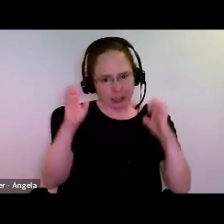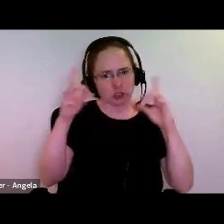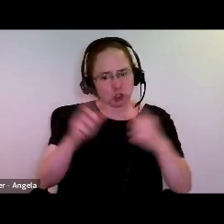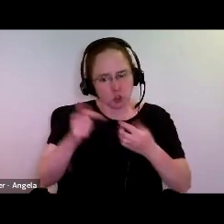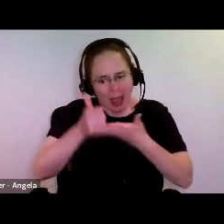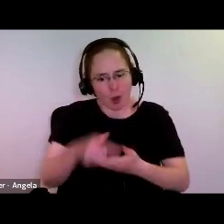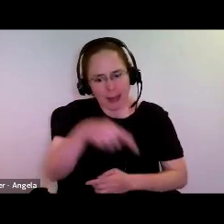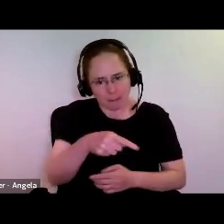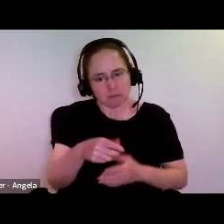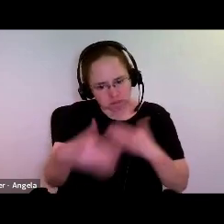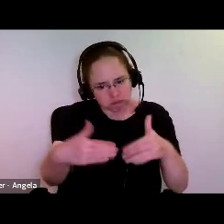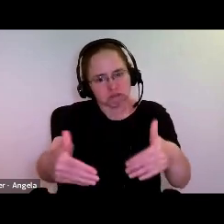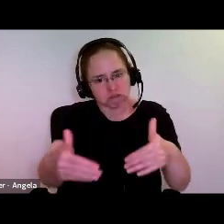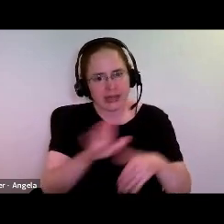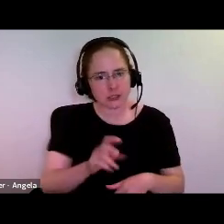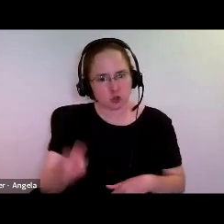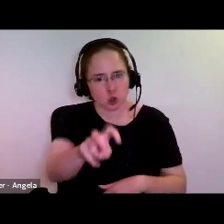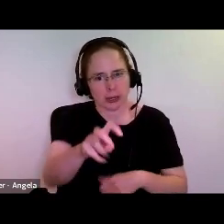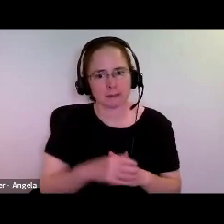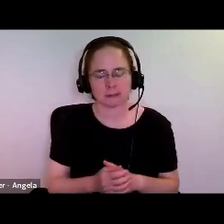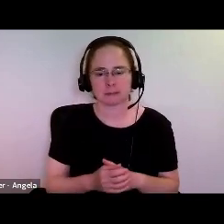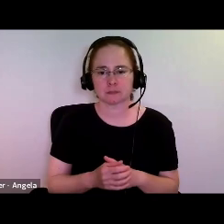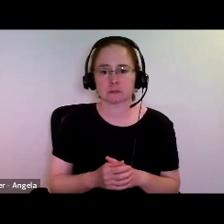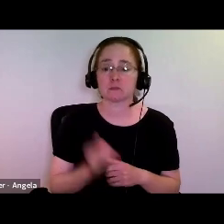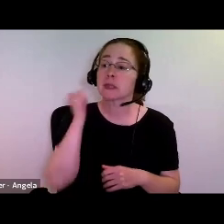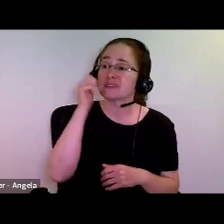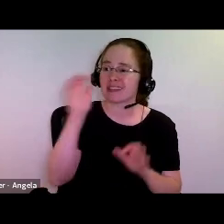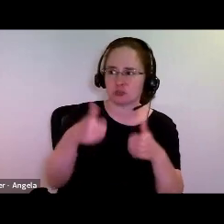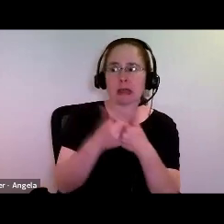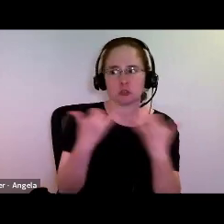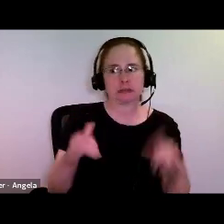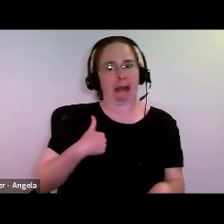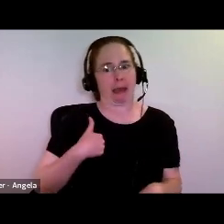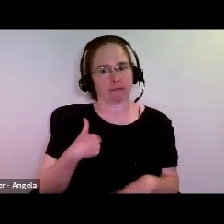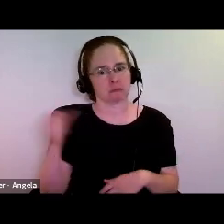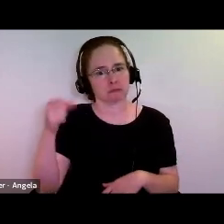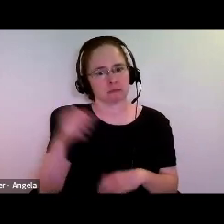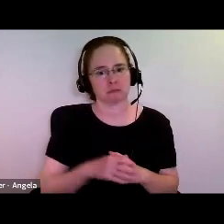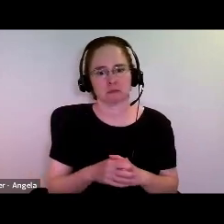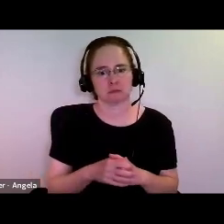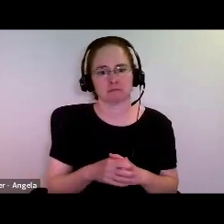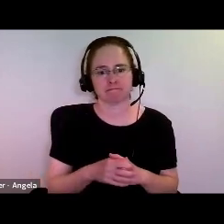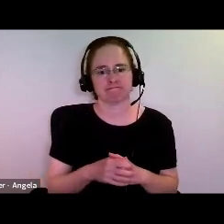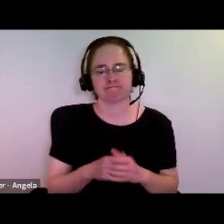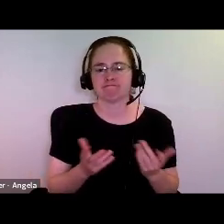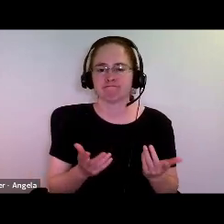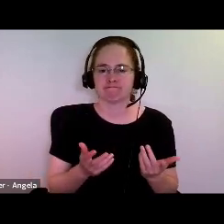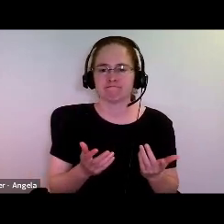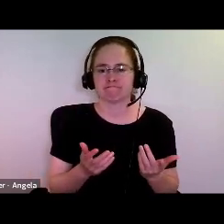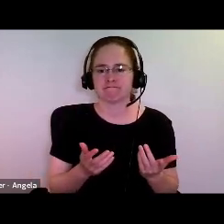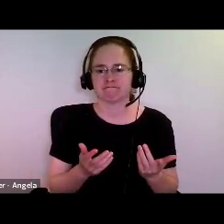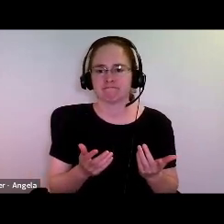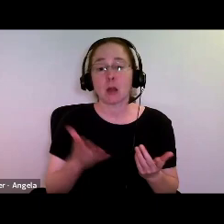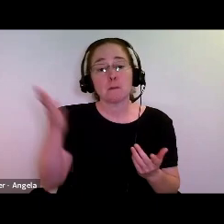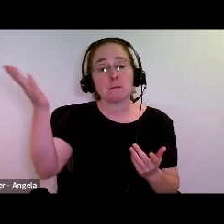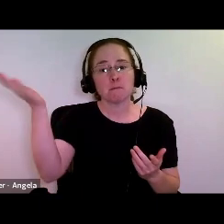through his journey. Daily challenges still exist. he is no longer the boy who